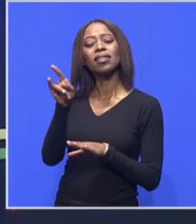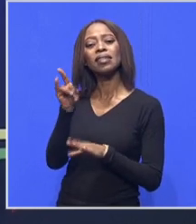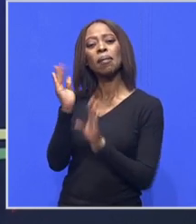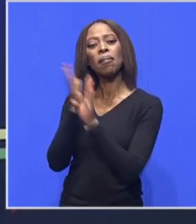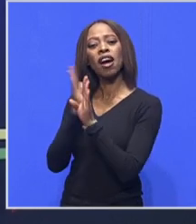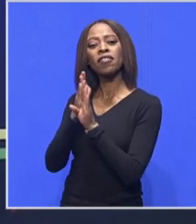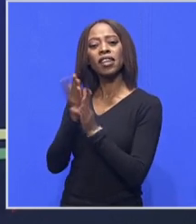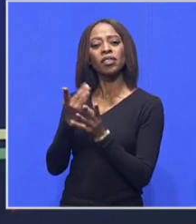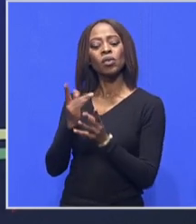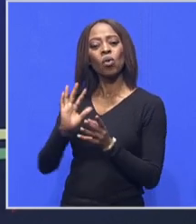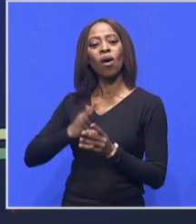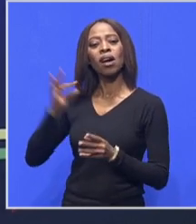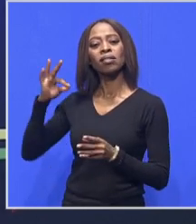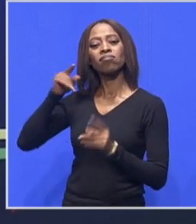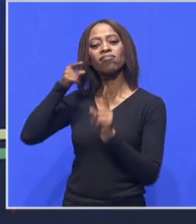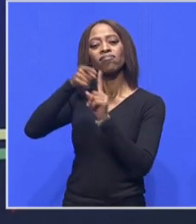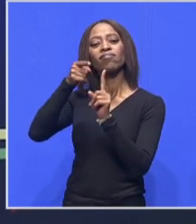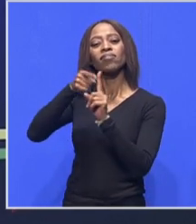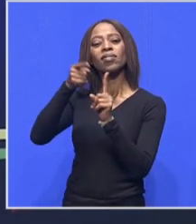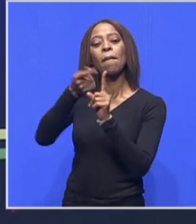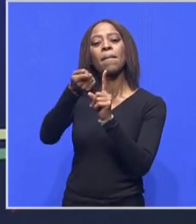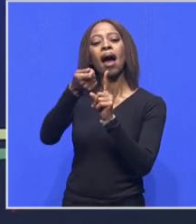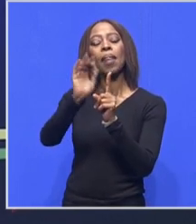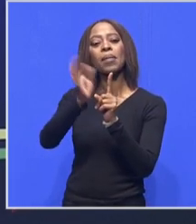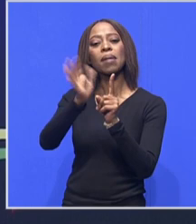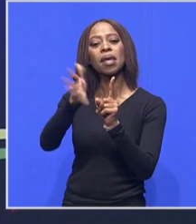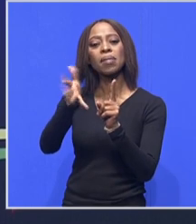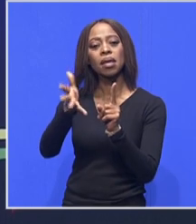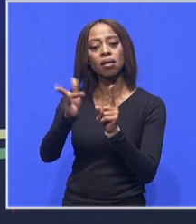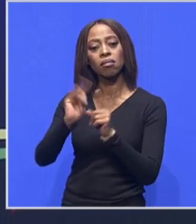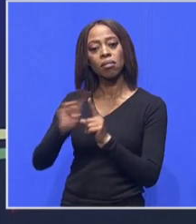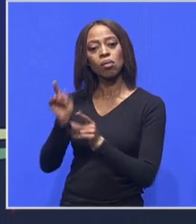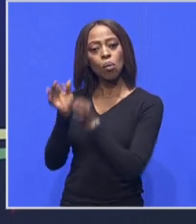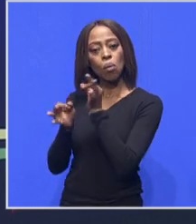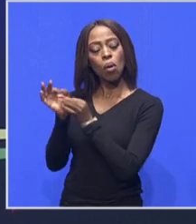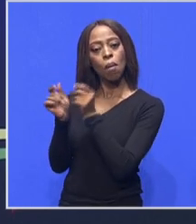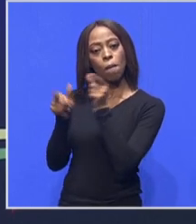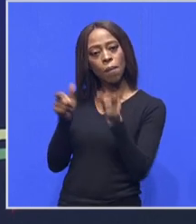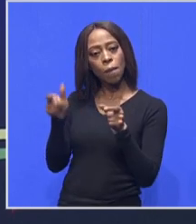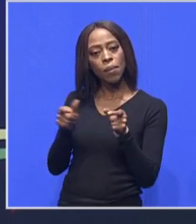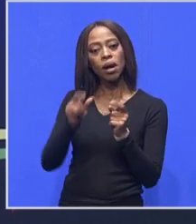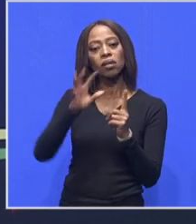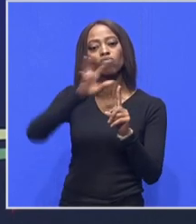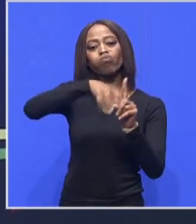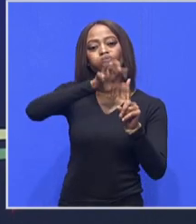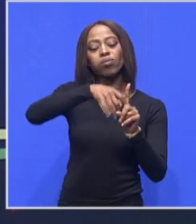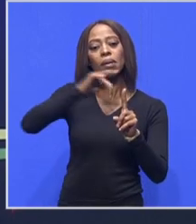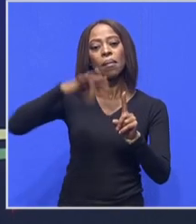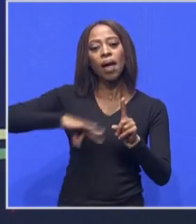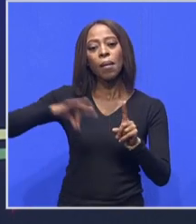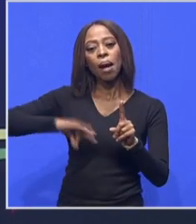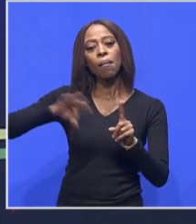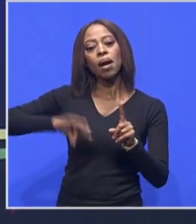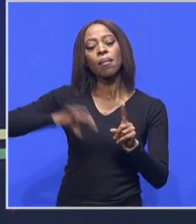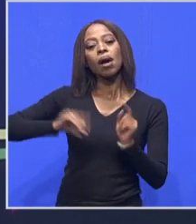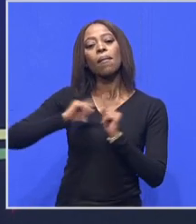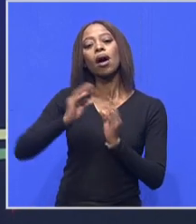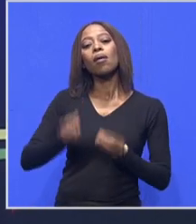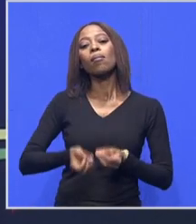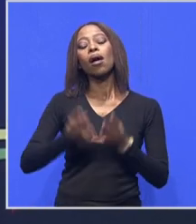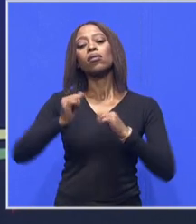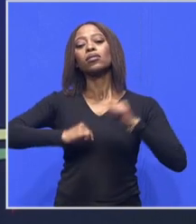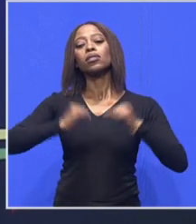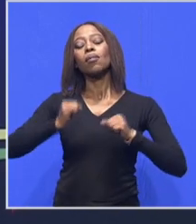power producers, which are currently controlled by the political elite and their handlers, and they're extracting profit from the state without being able to provide